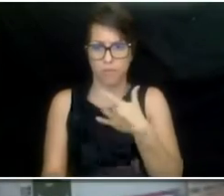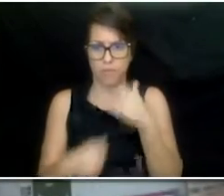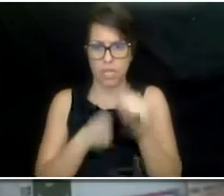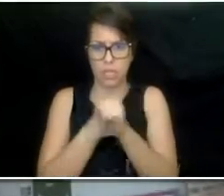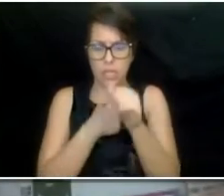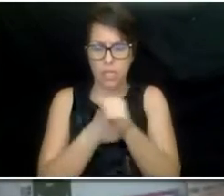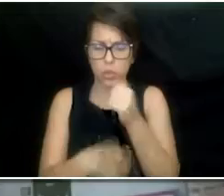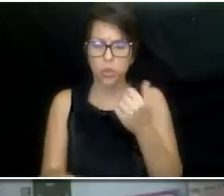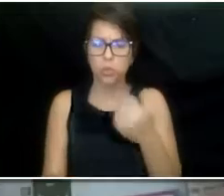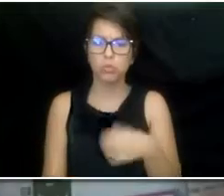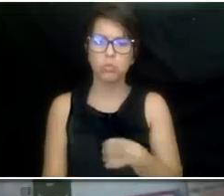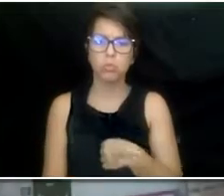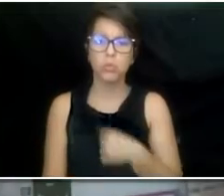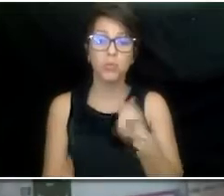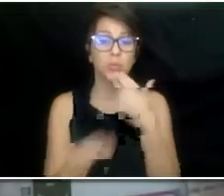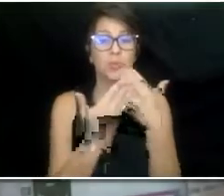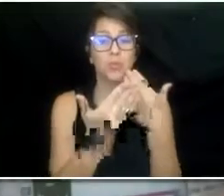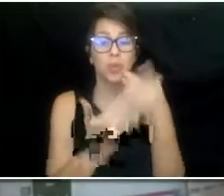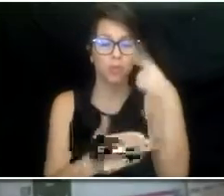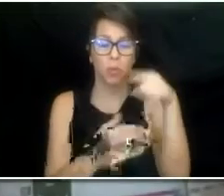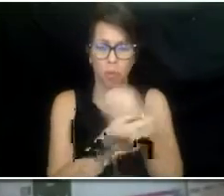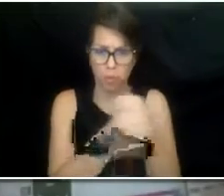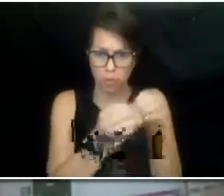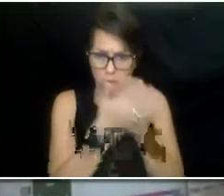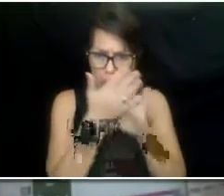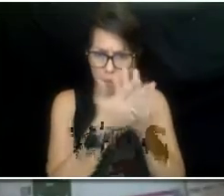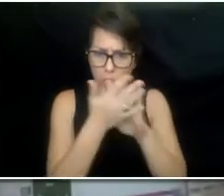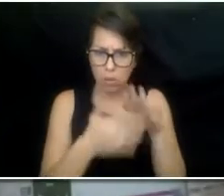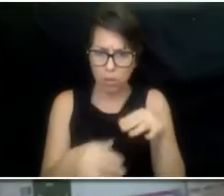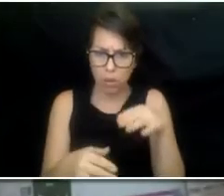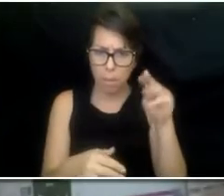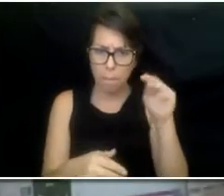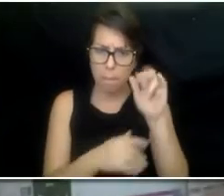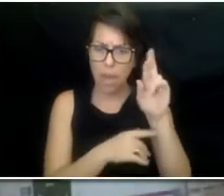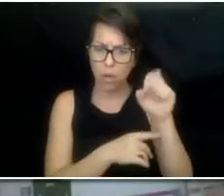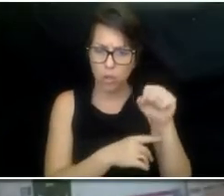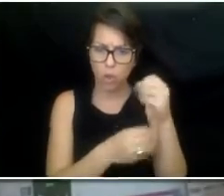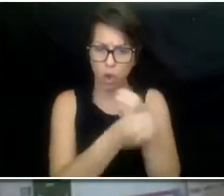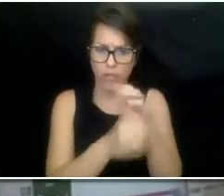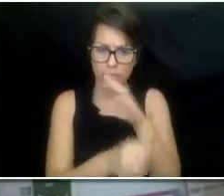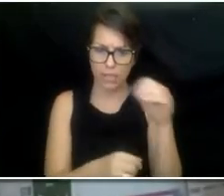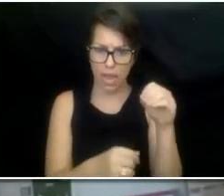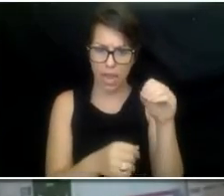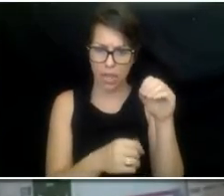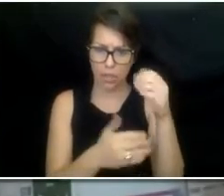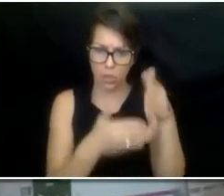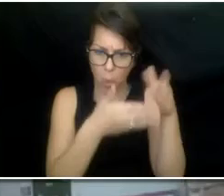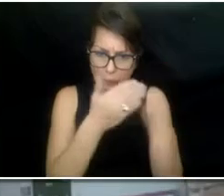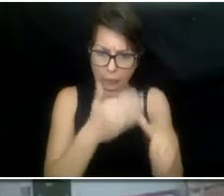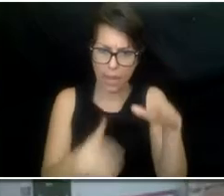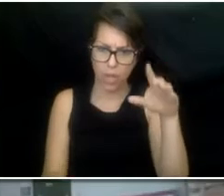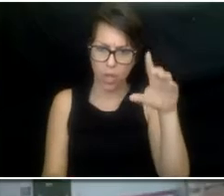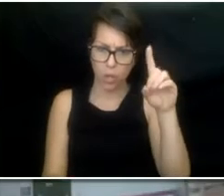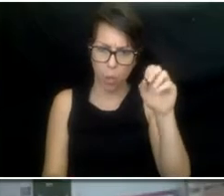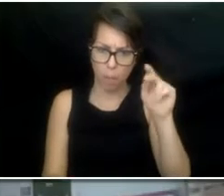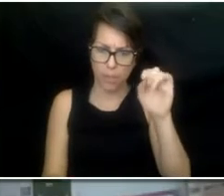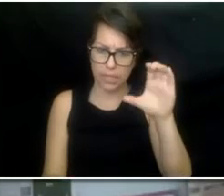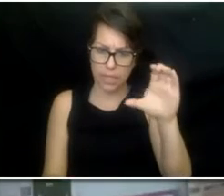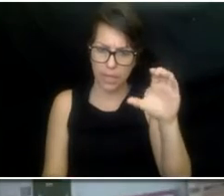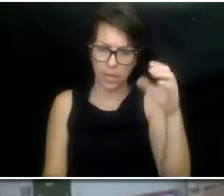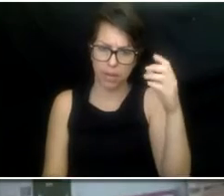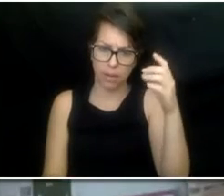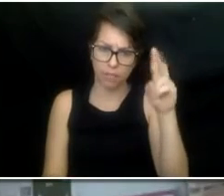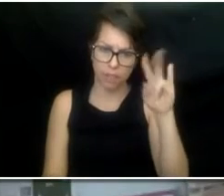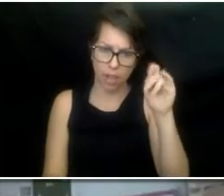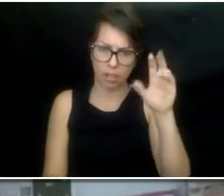testifying you've been working so hard over the past six weeks we know you are Beyond busy so